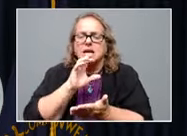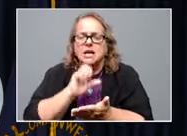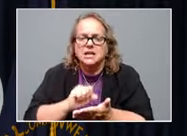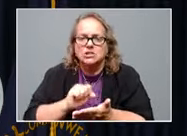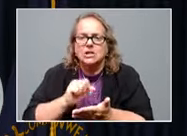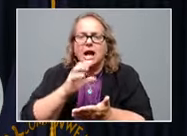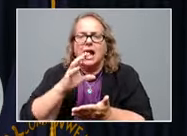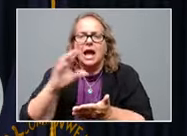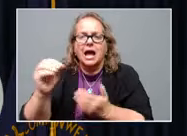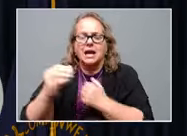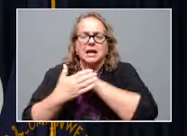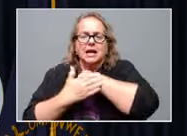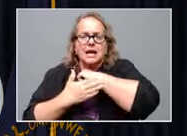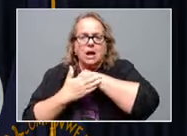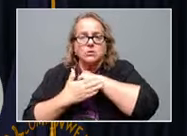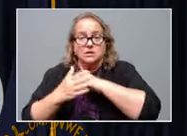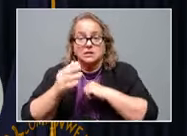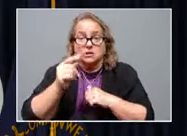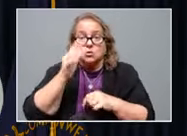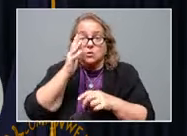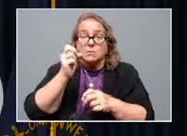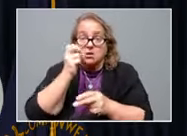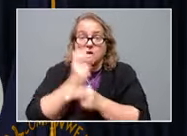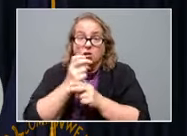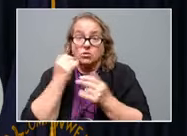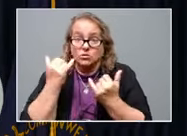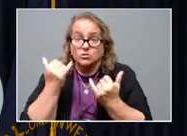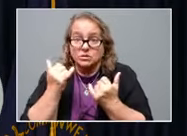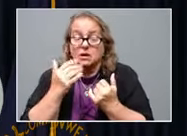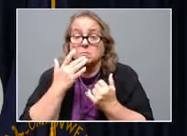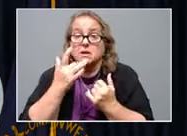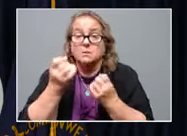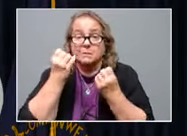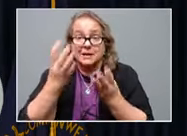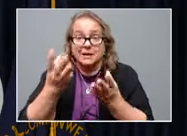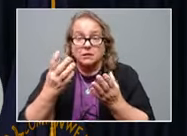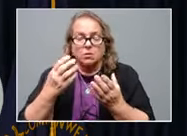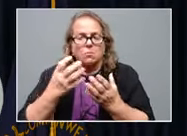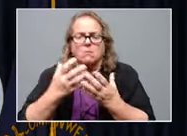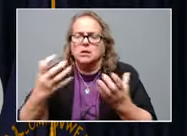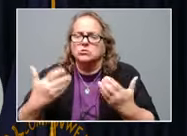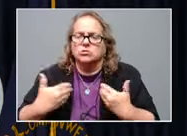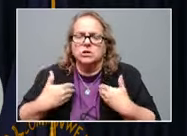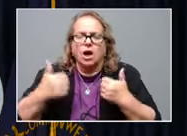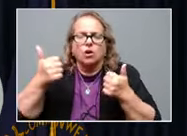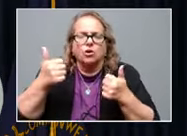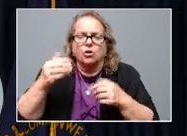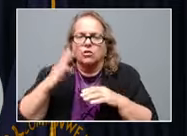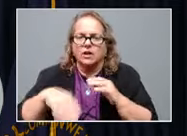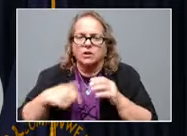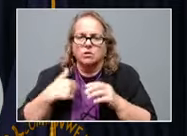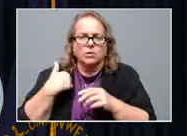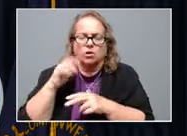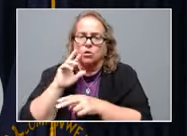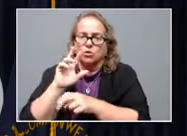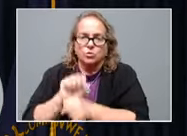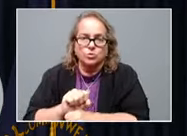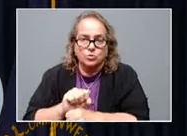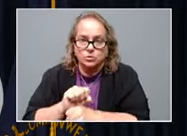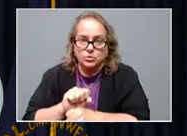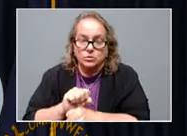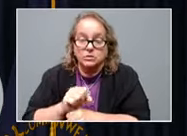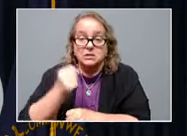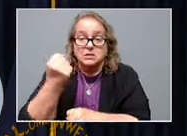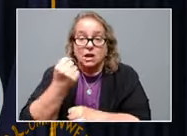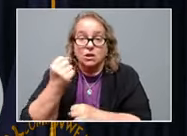you that this will be hard today because many of these are much younger than we're used to. Saturday's report